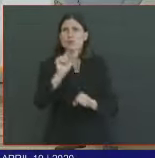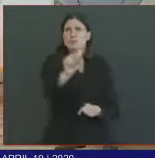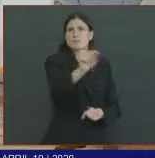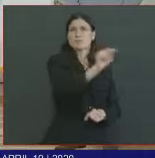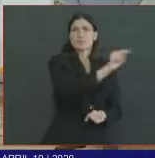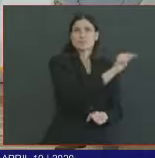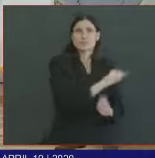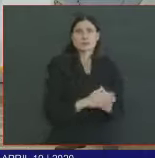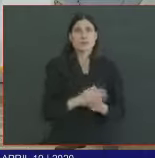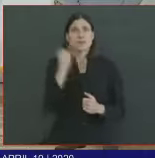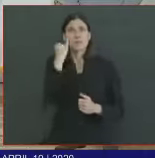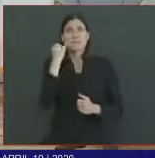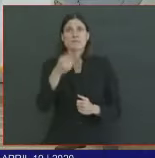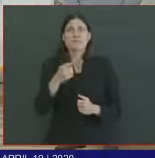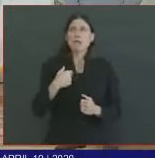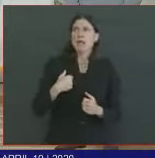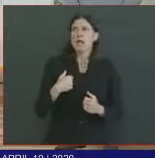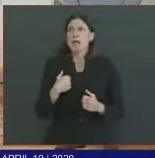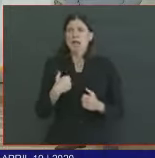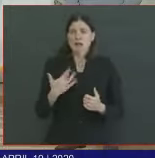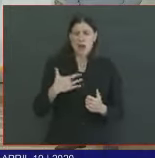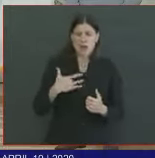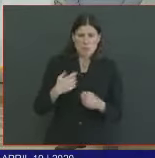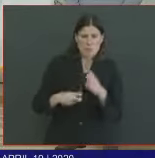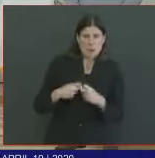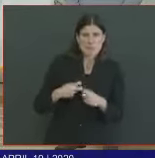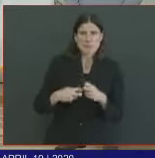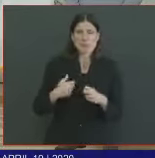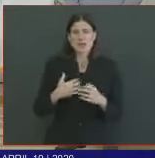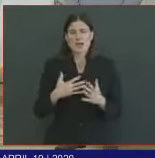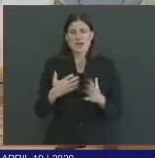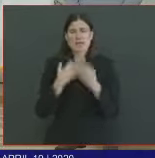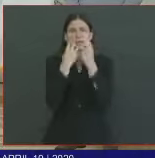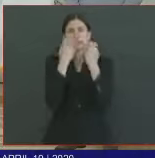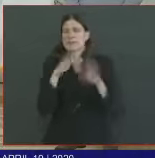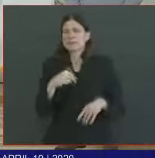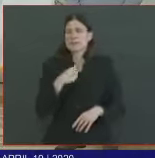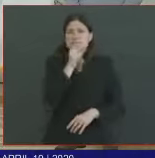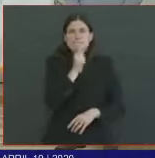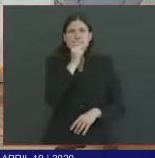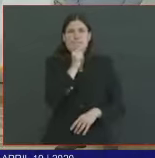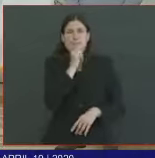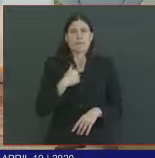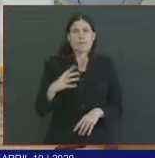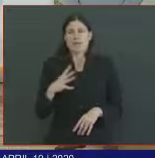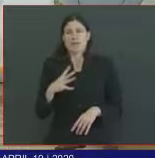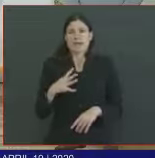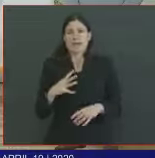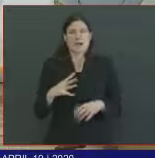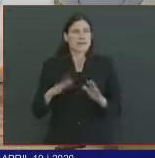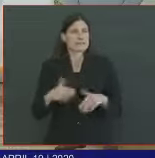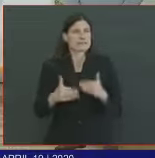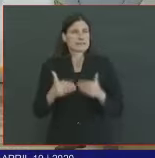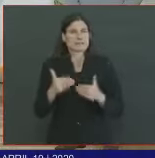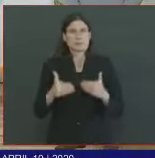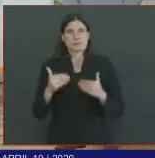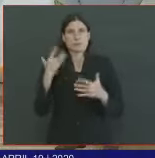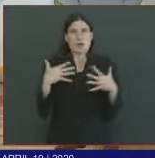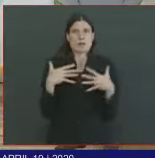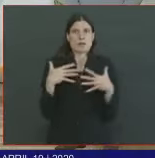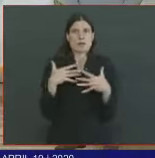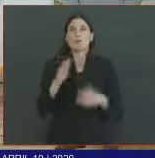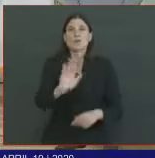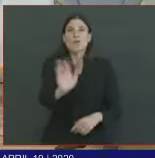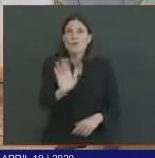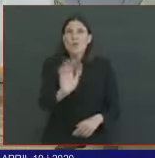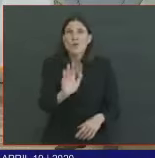not what I'm saying. What I'm saying, though, is that if you need to go to the emergency department, they're there for you. And same with our 911. We have a lot of the first responders who are doing a fabulous